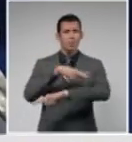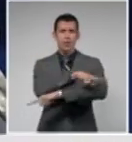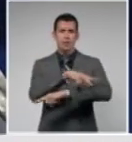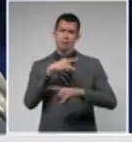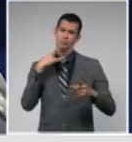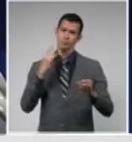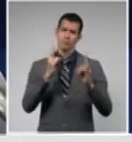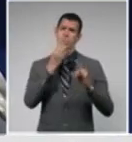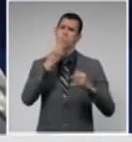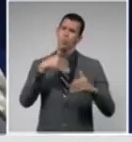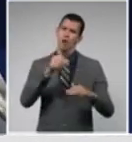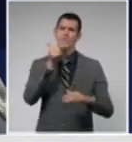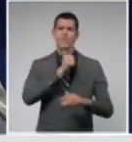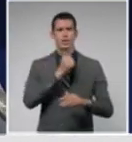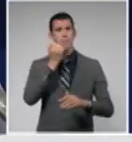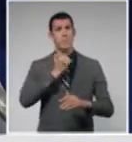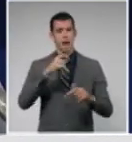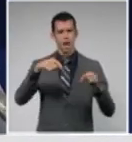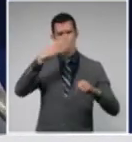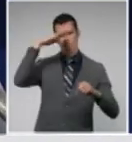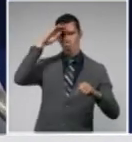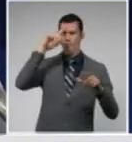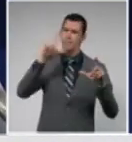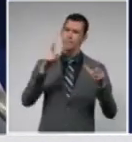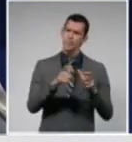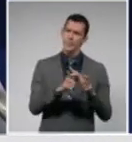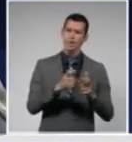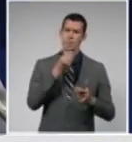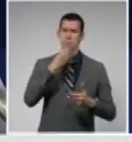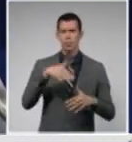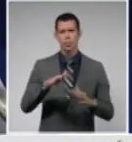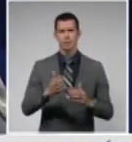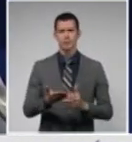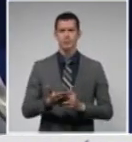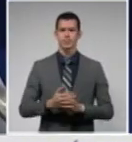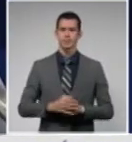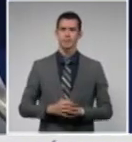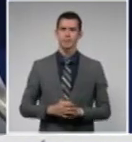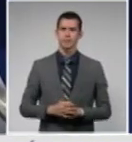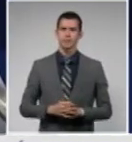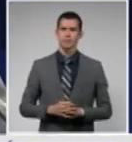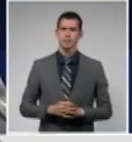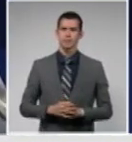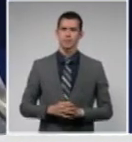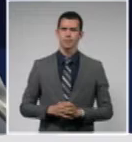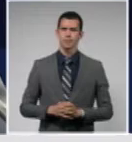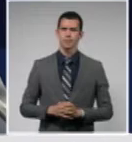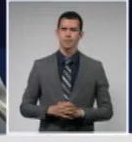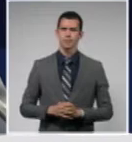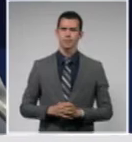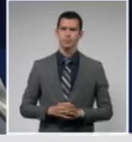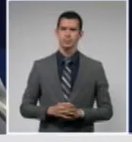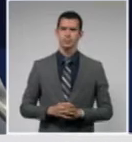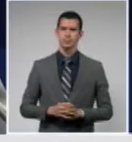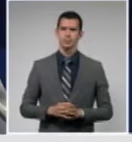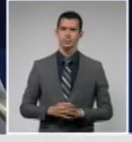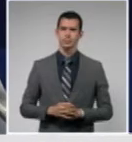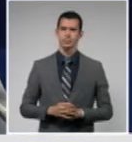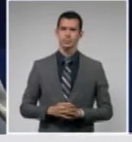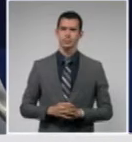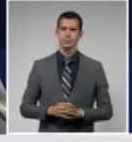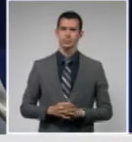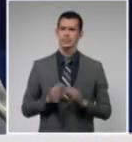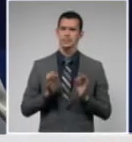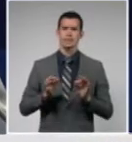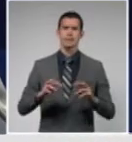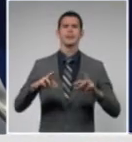reported as serious. Yesterday, 2 new patients joined the group of those reported as serious, 1 in